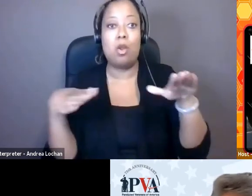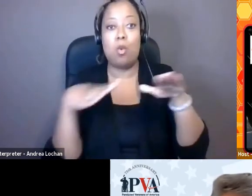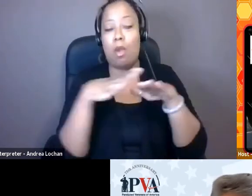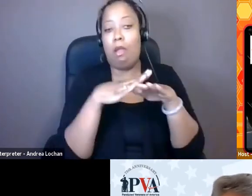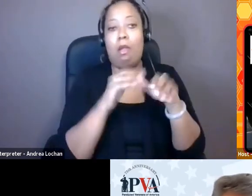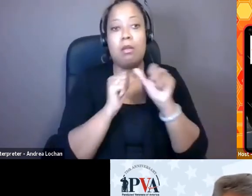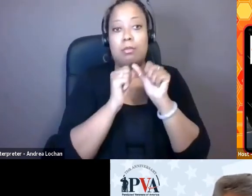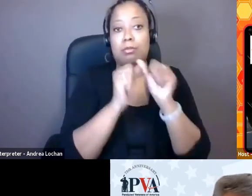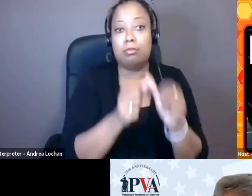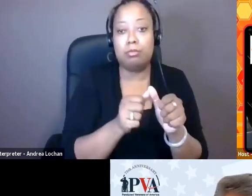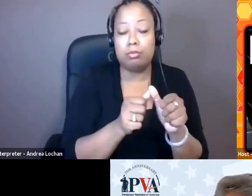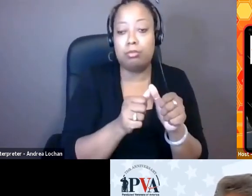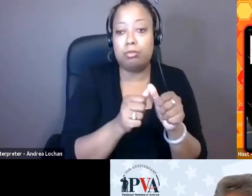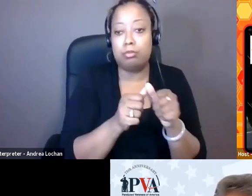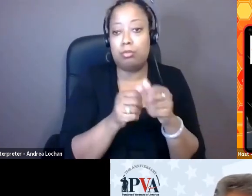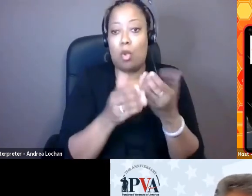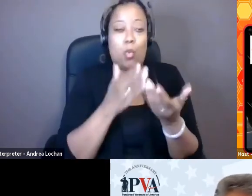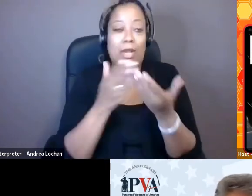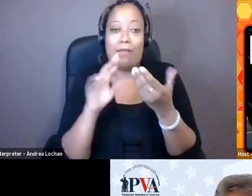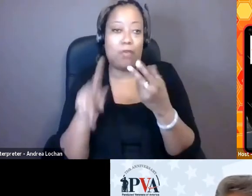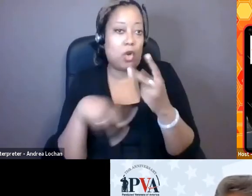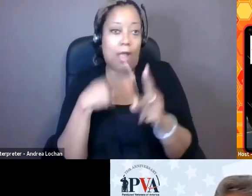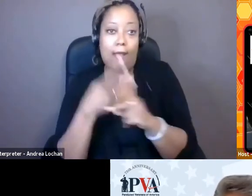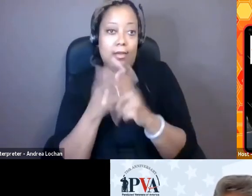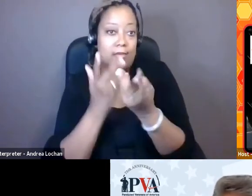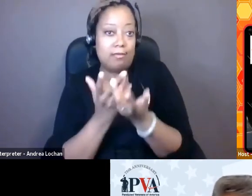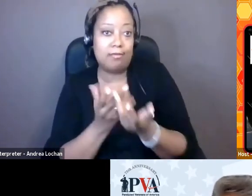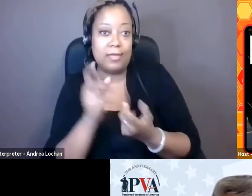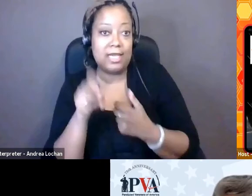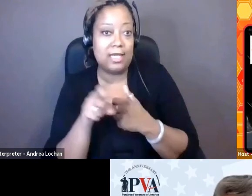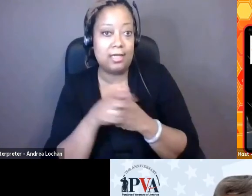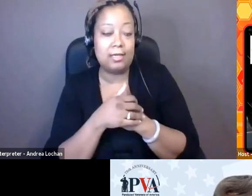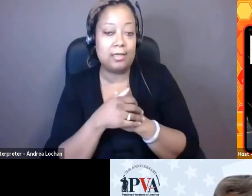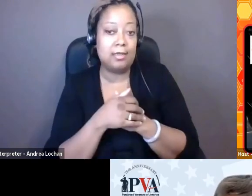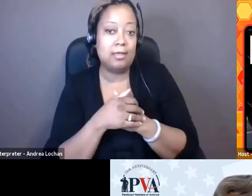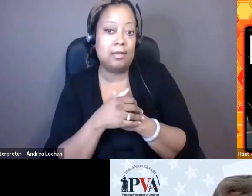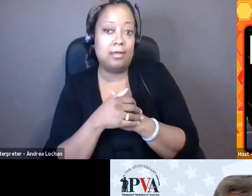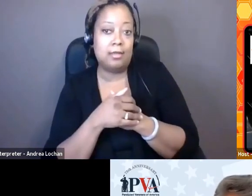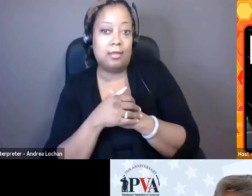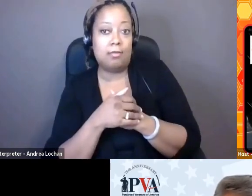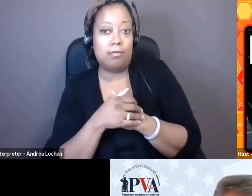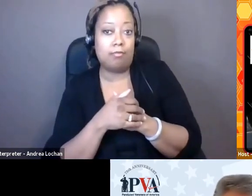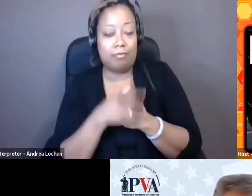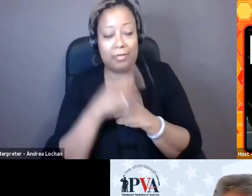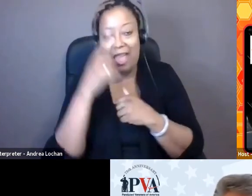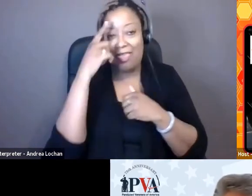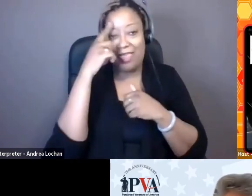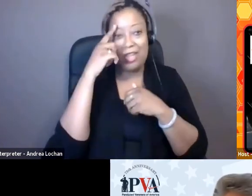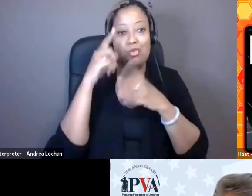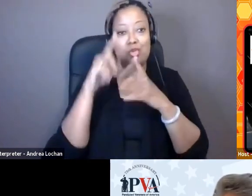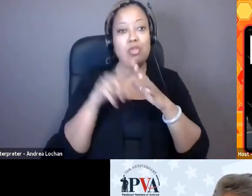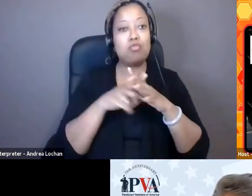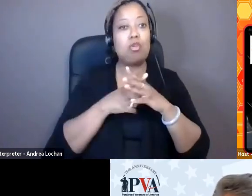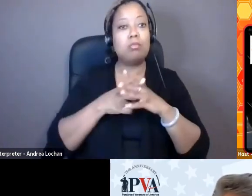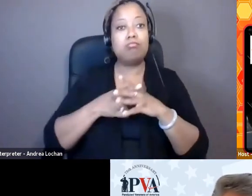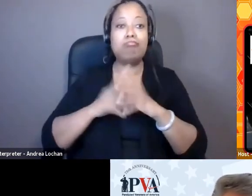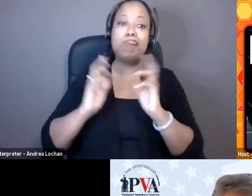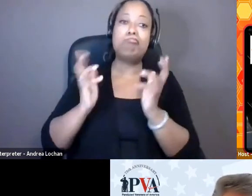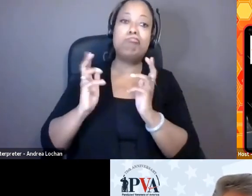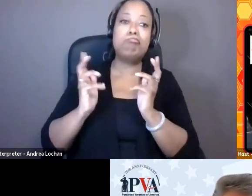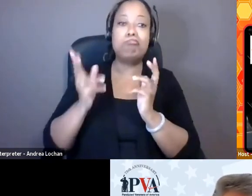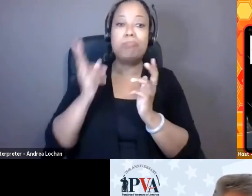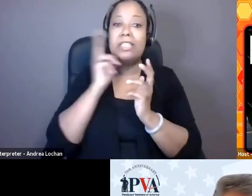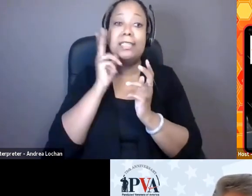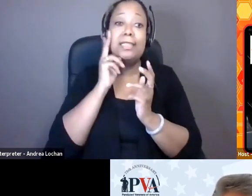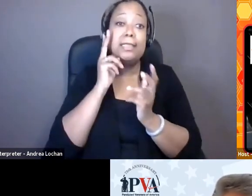of amenities you need to make the unit more accessible. I think you just started off with the discussion and see how that